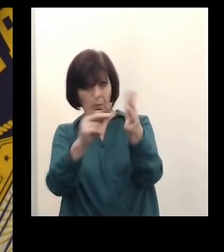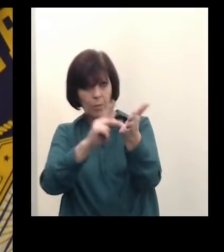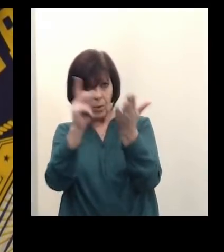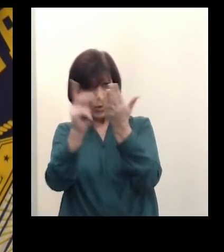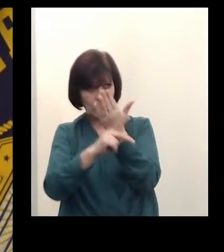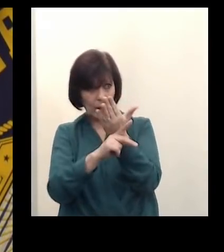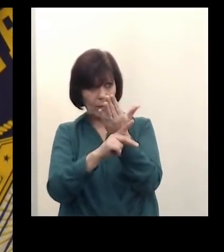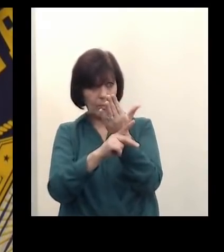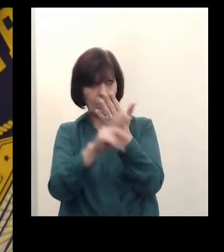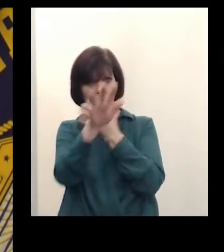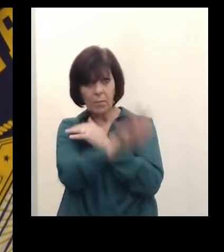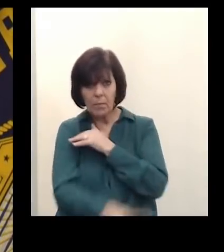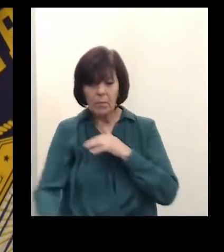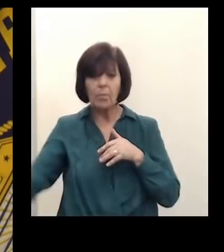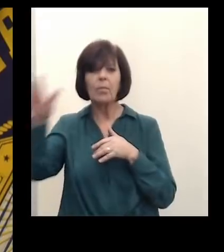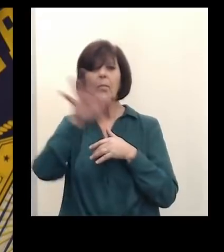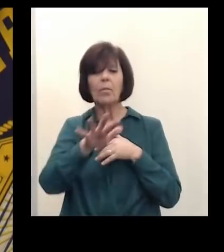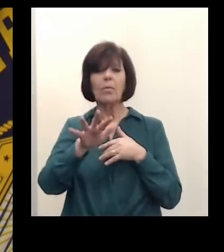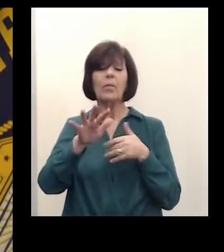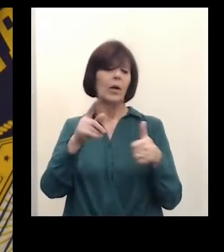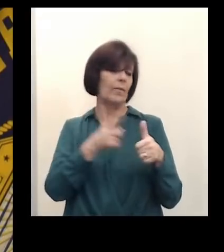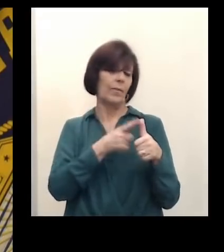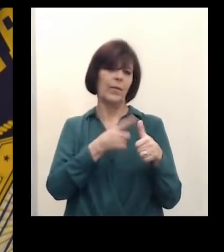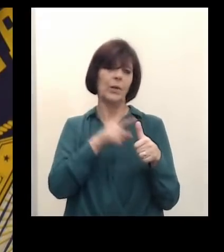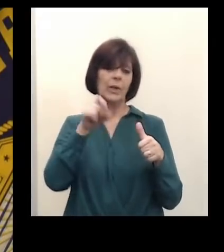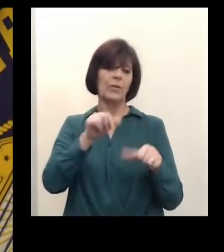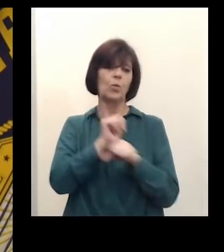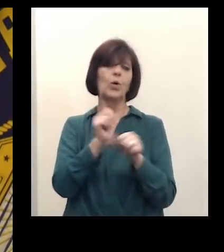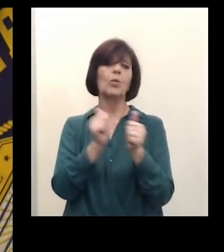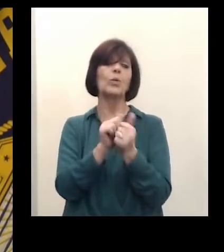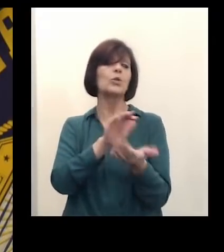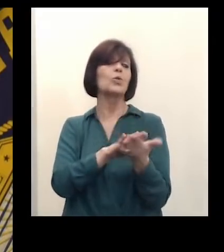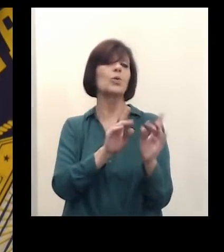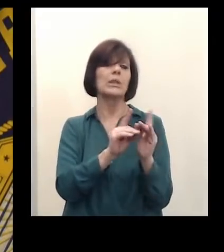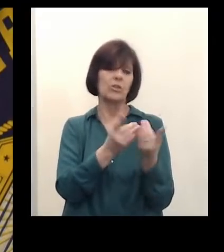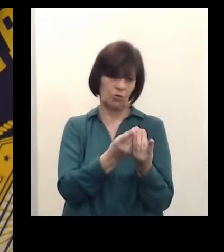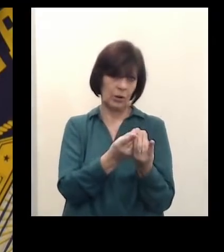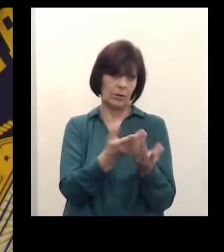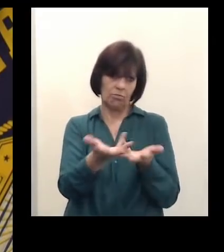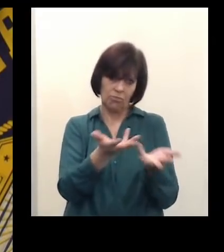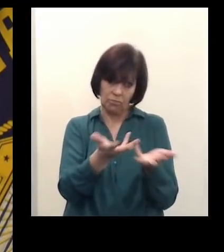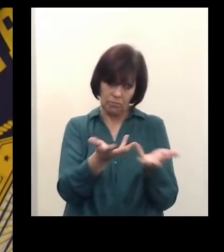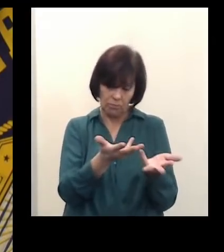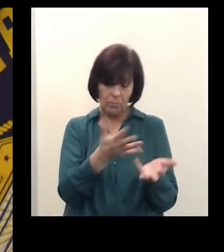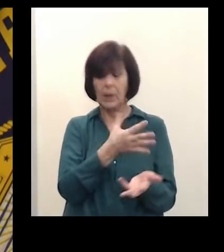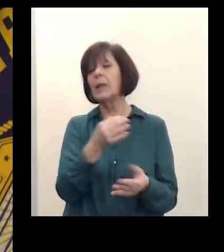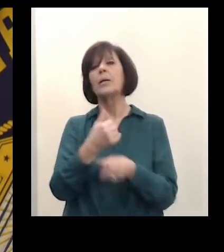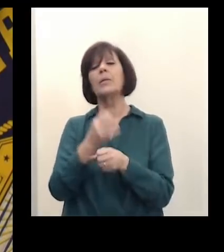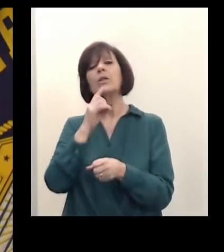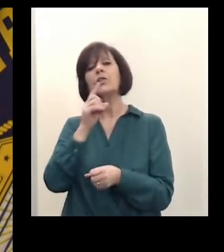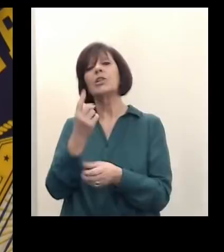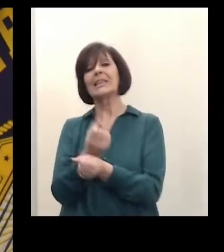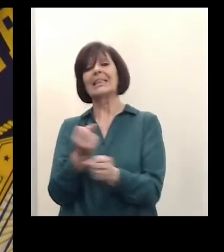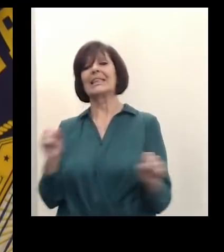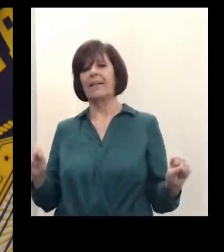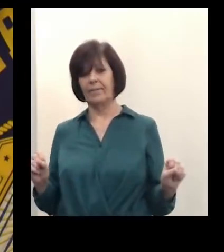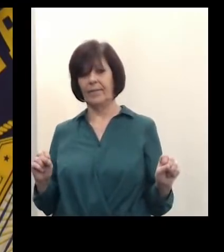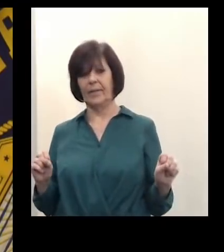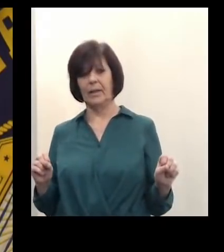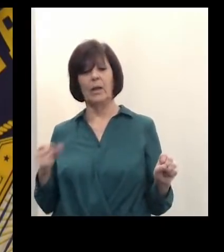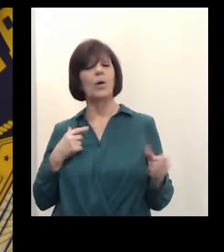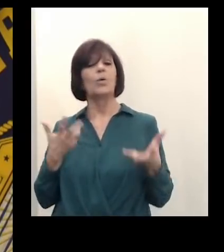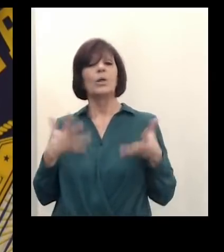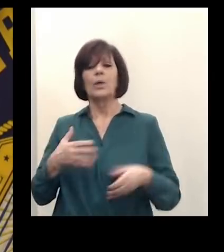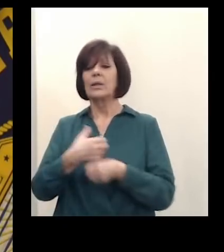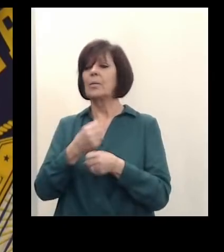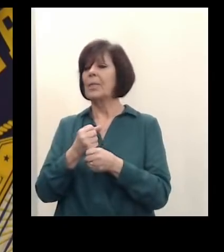community, we first off have to work with the school districts to do that, but we want to make certain that it is safe, because we do not want to create an